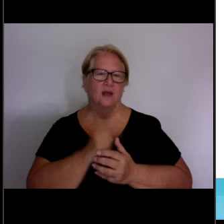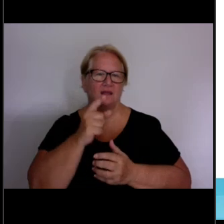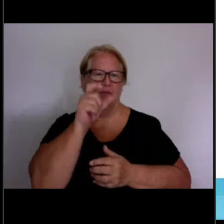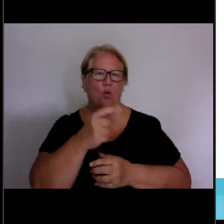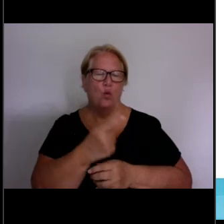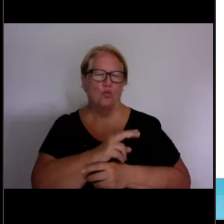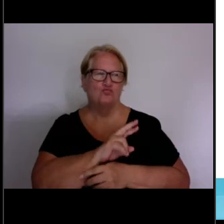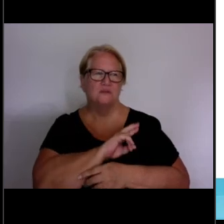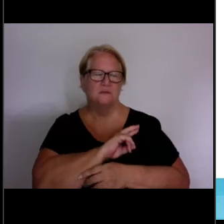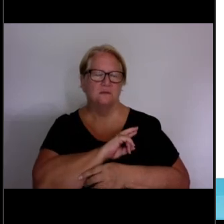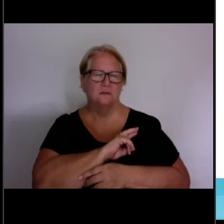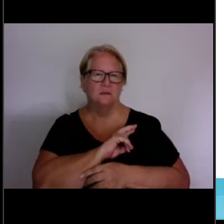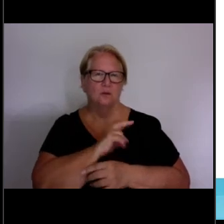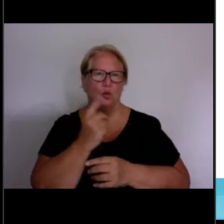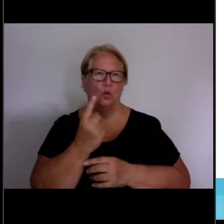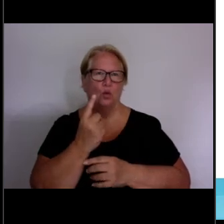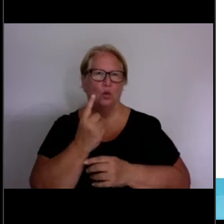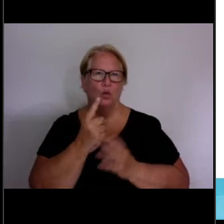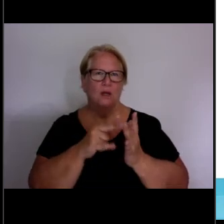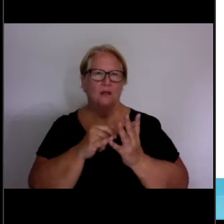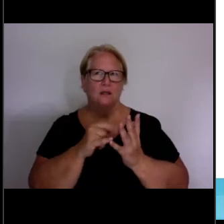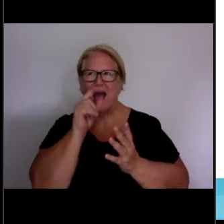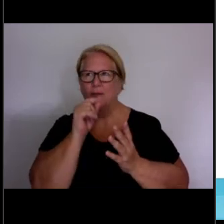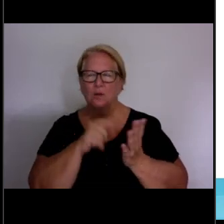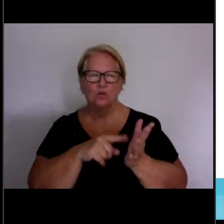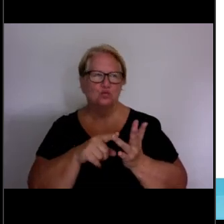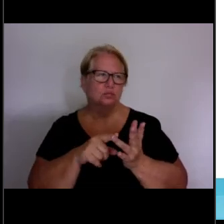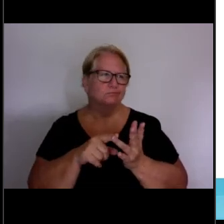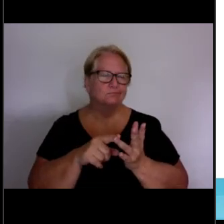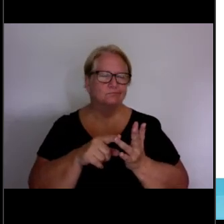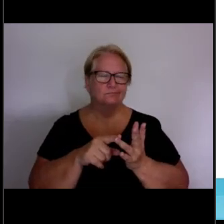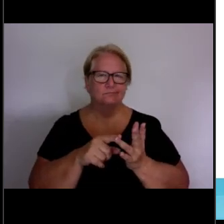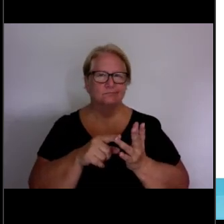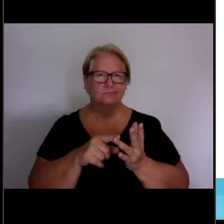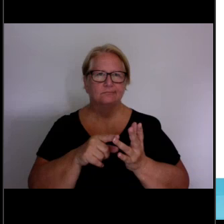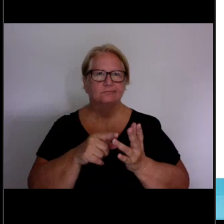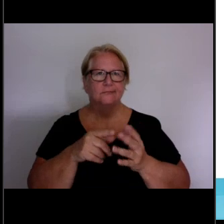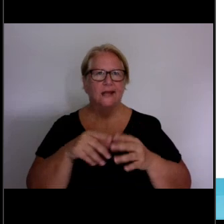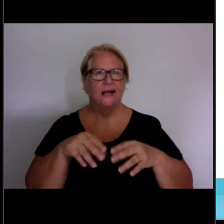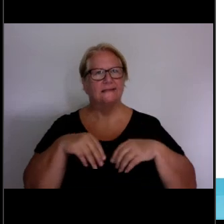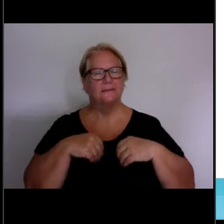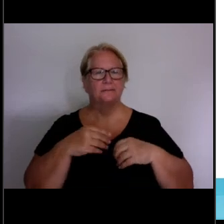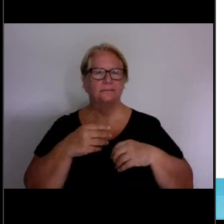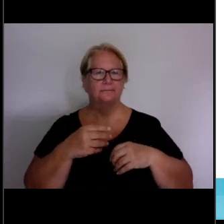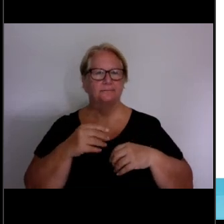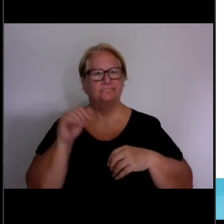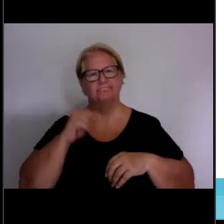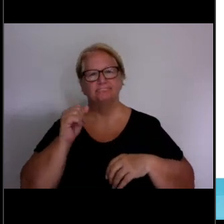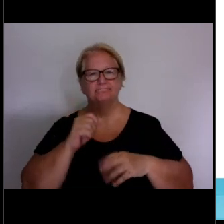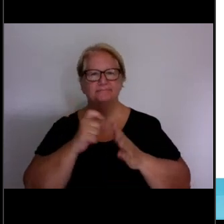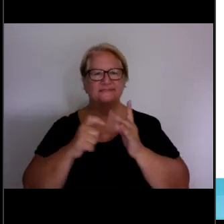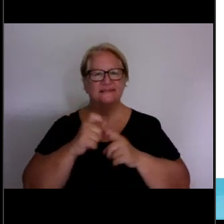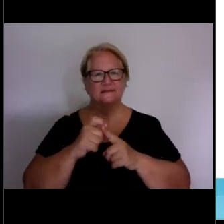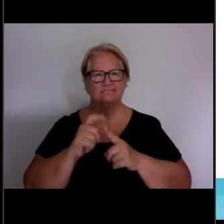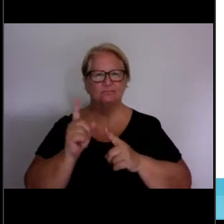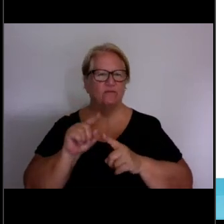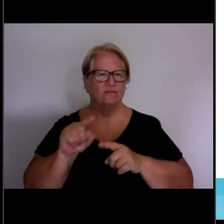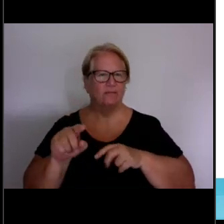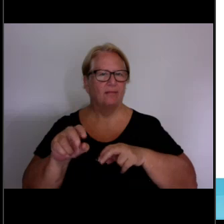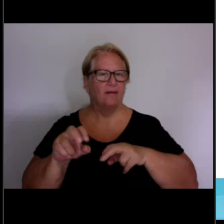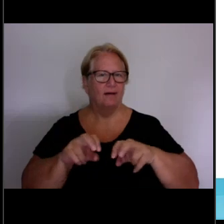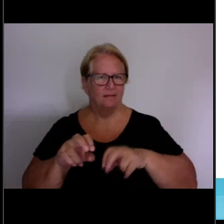responsible is able to take a suitable level of accountability for their actions, and